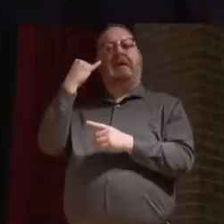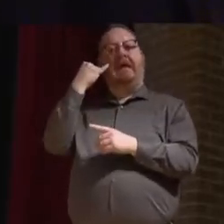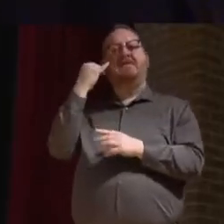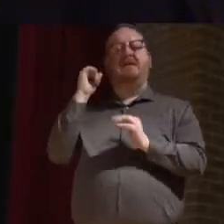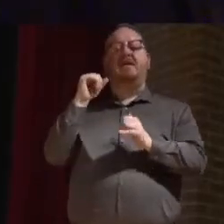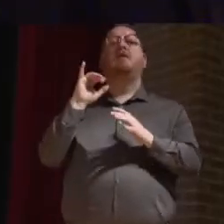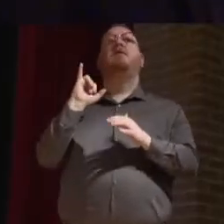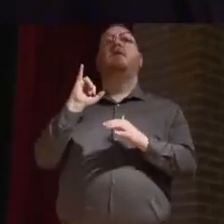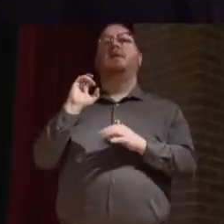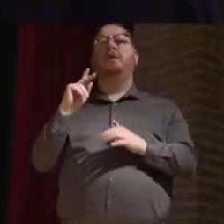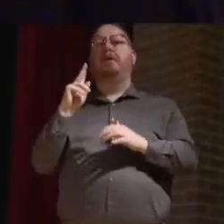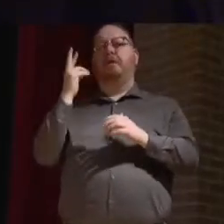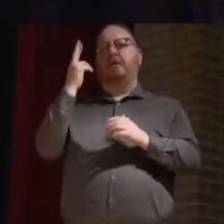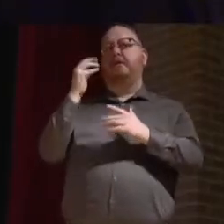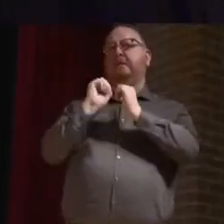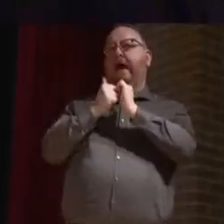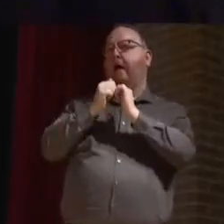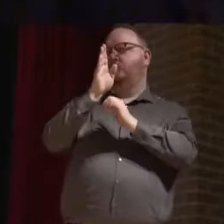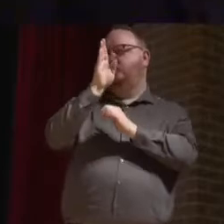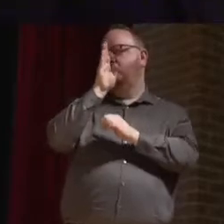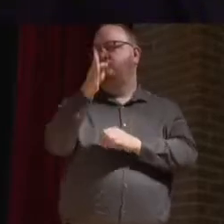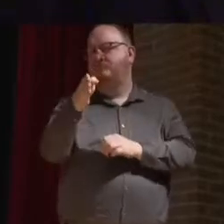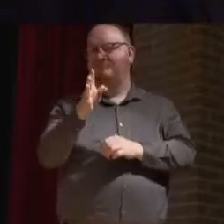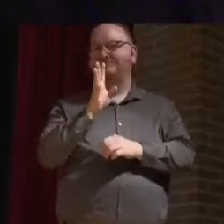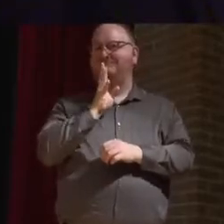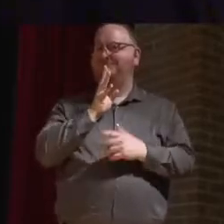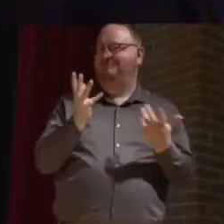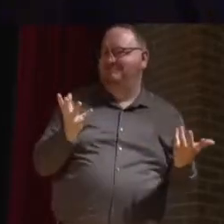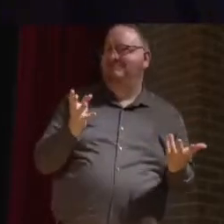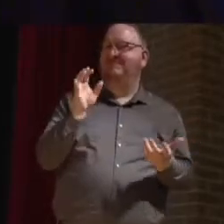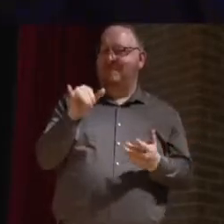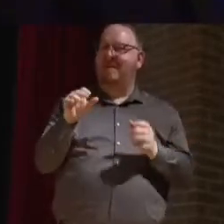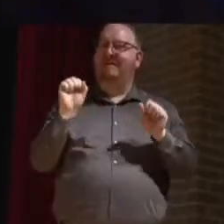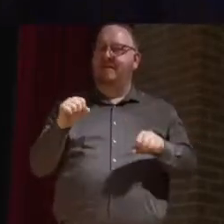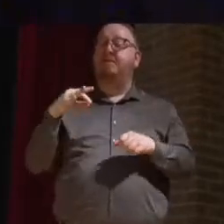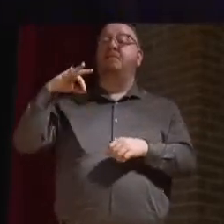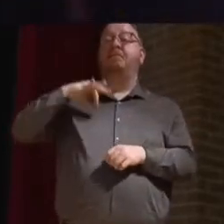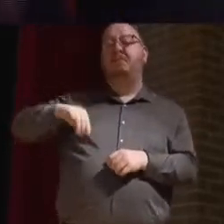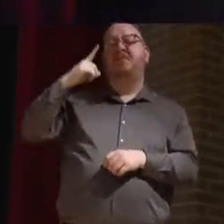and coached and so on for the workplace.